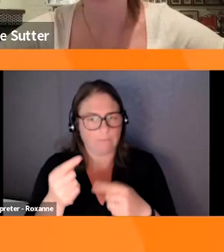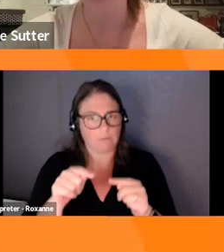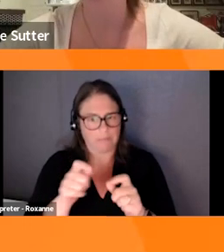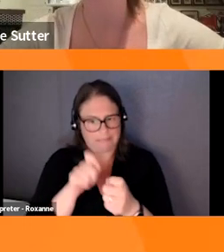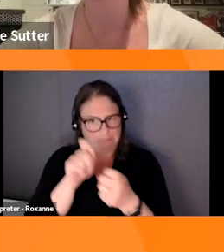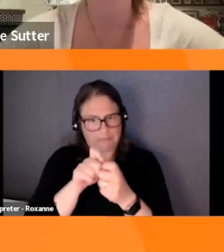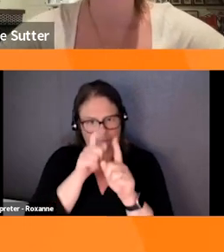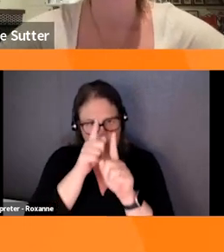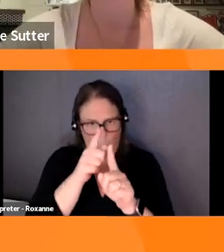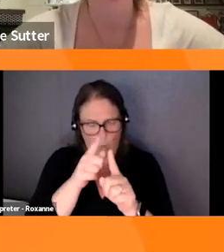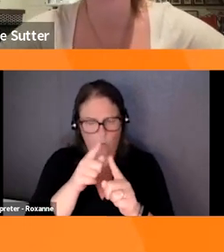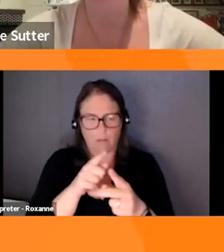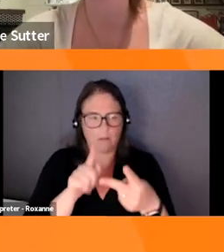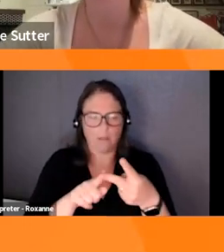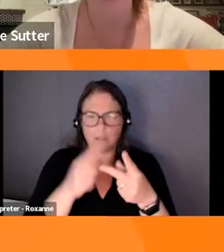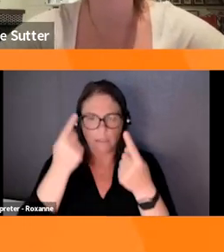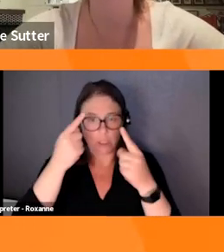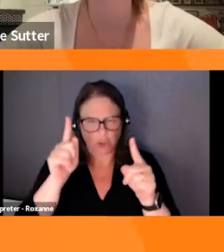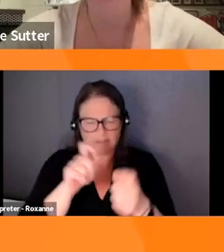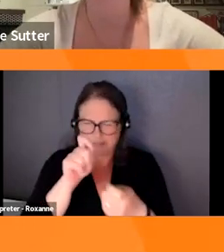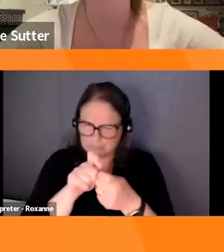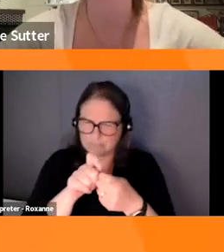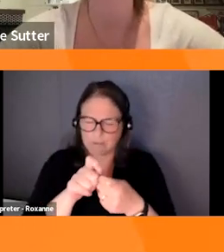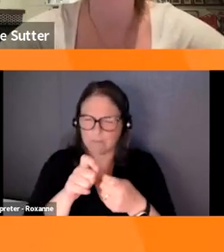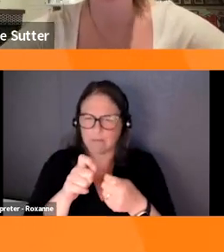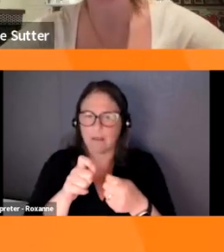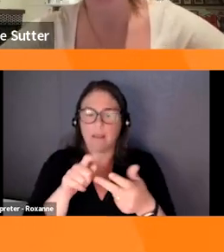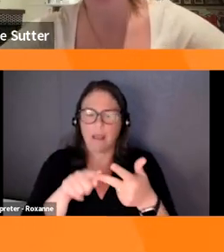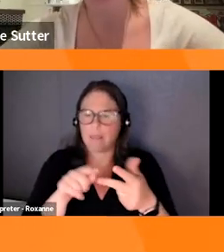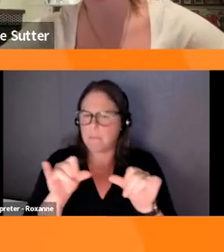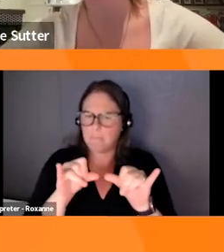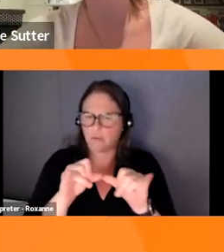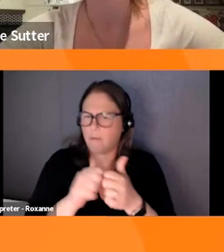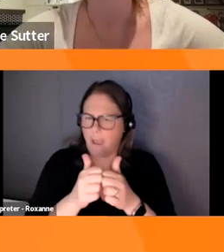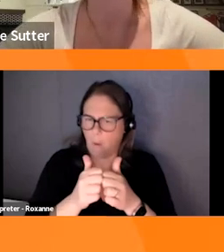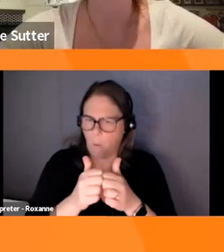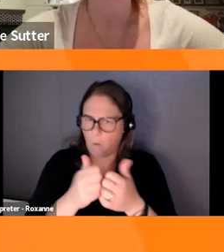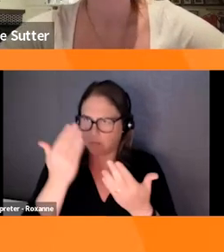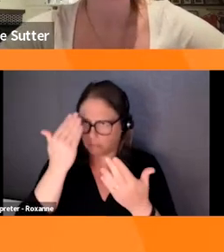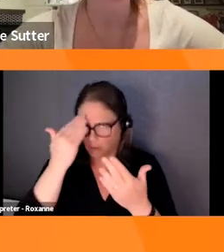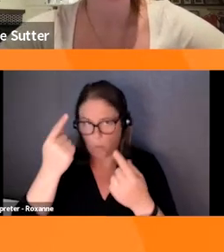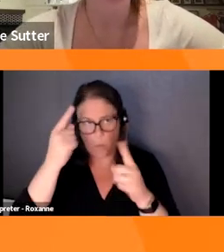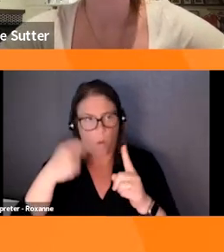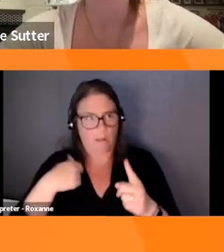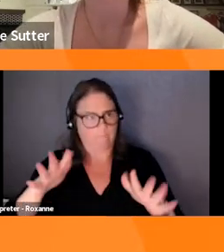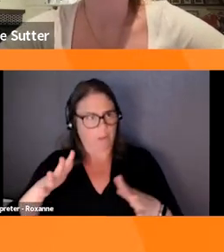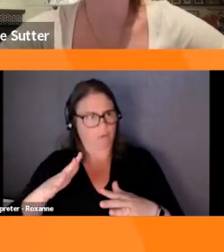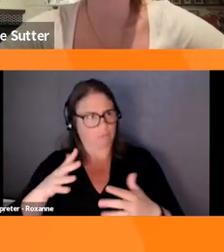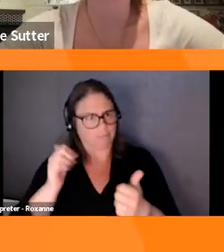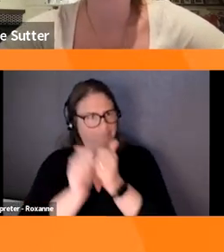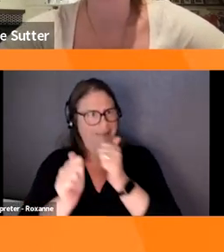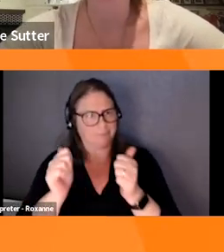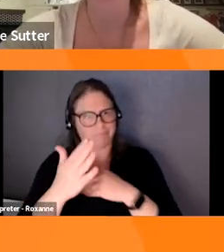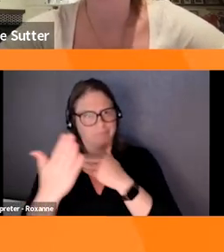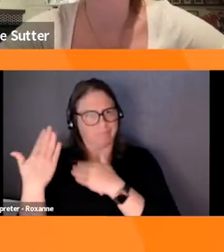what you want to achieve, make it measurable. So how will you know when you've accomplished this goal? Make it achievable. How can this goal